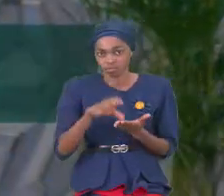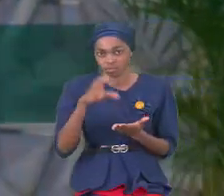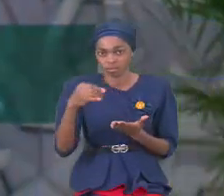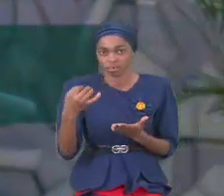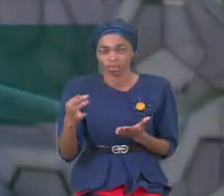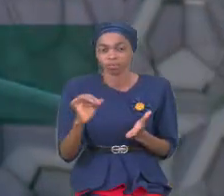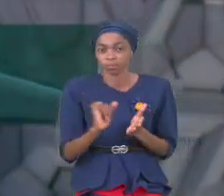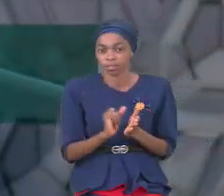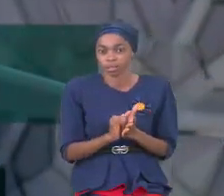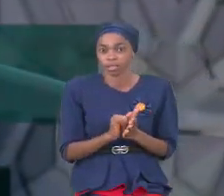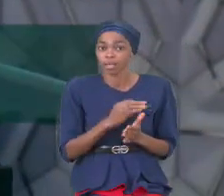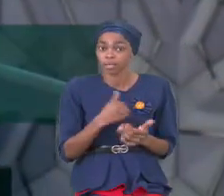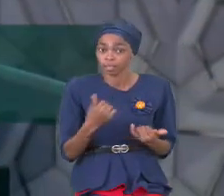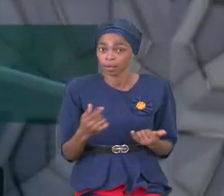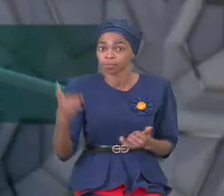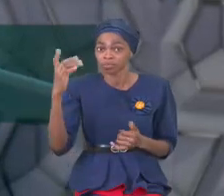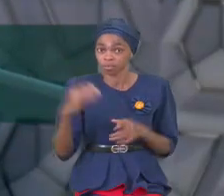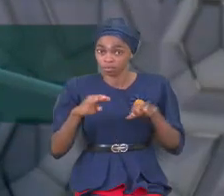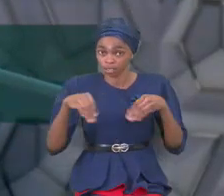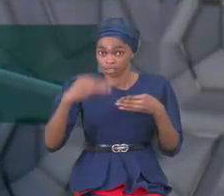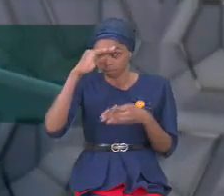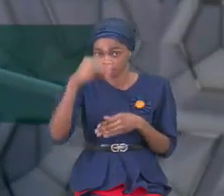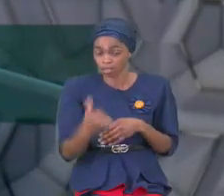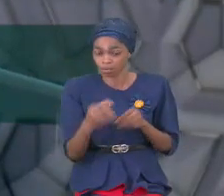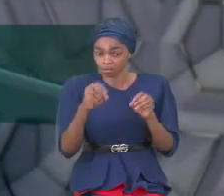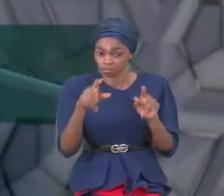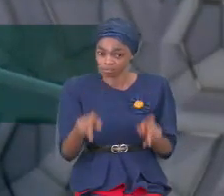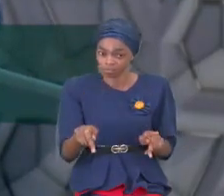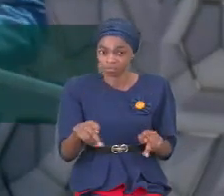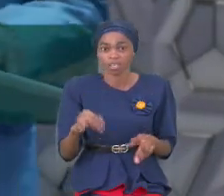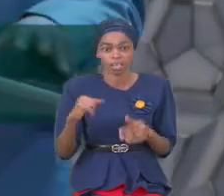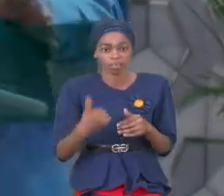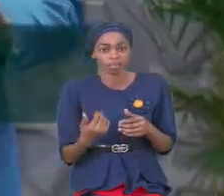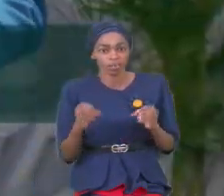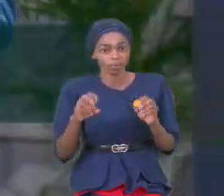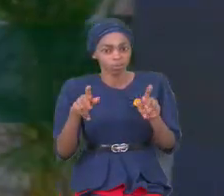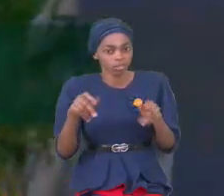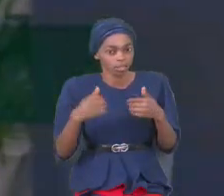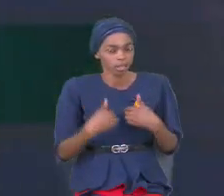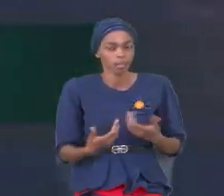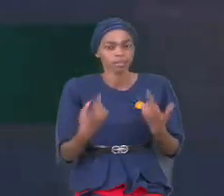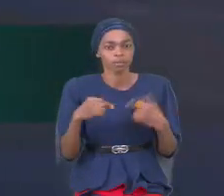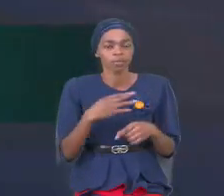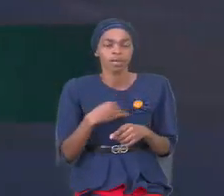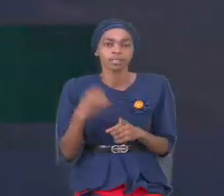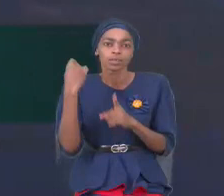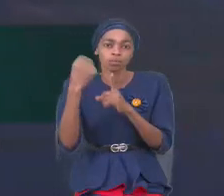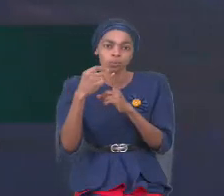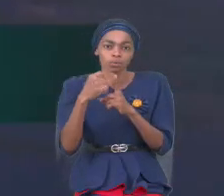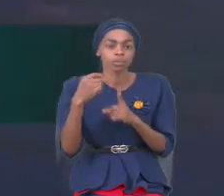now another chance had come. Another privilege had come. And the word of the